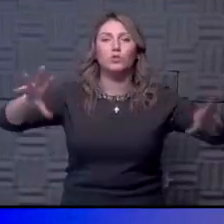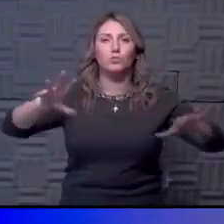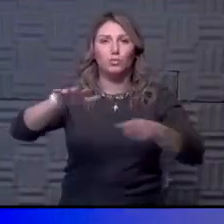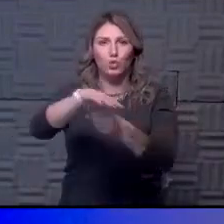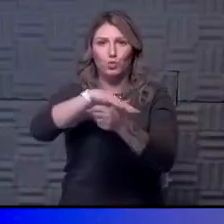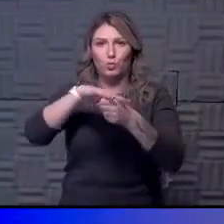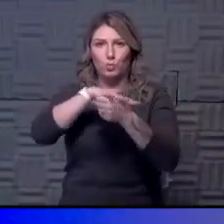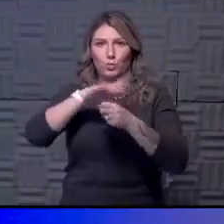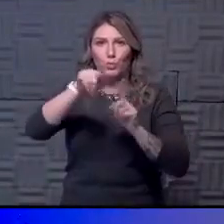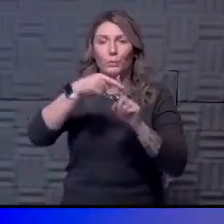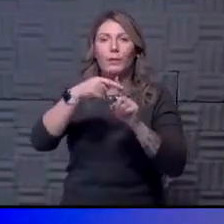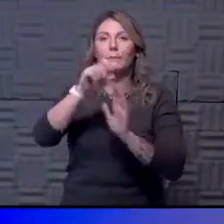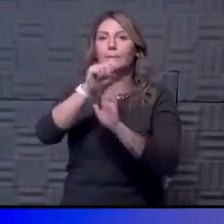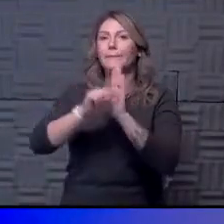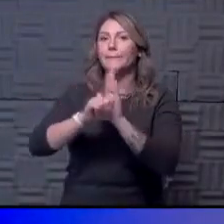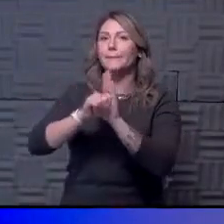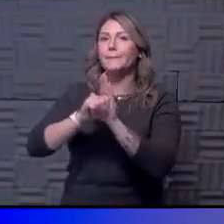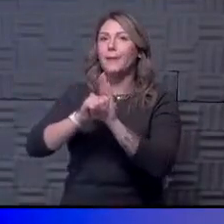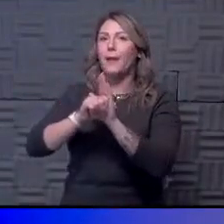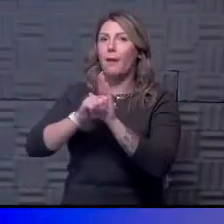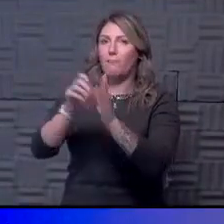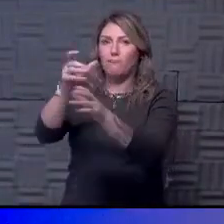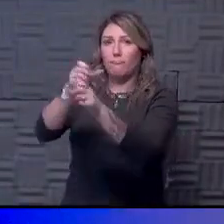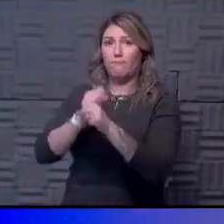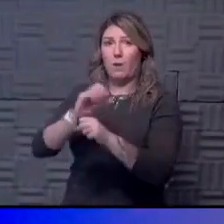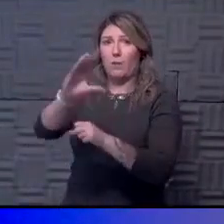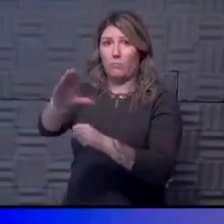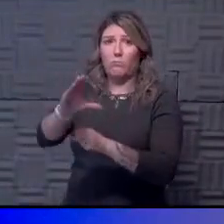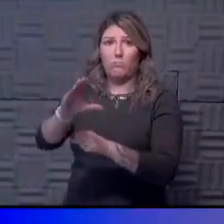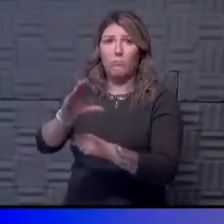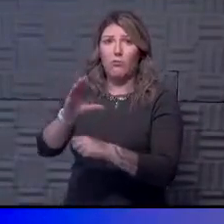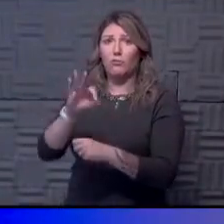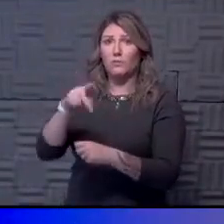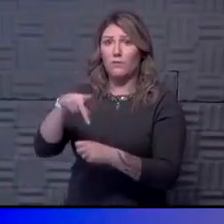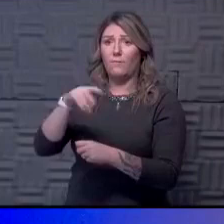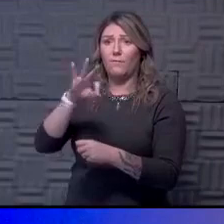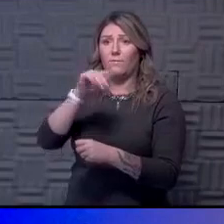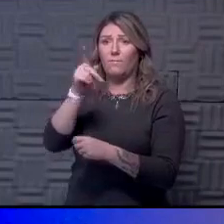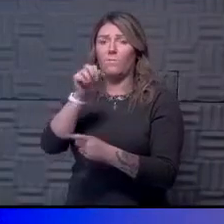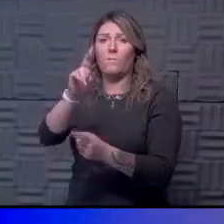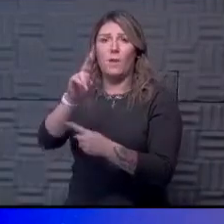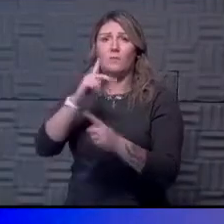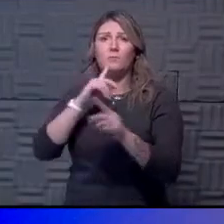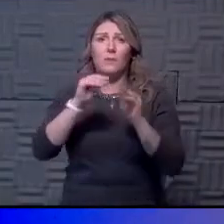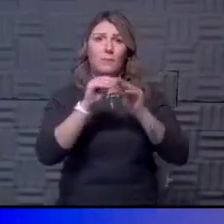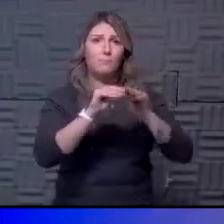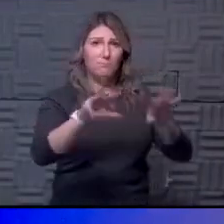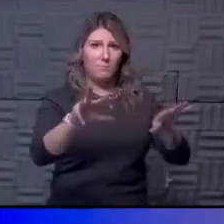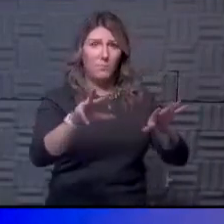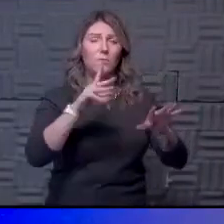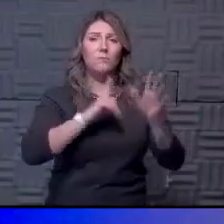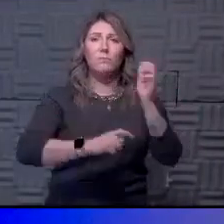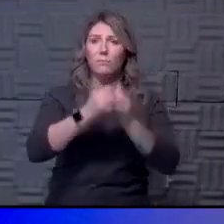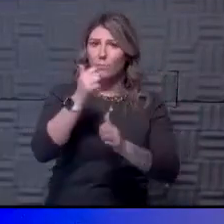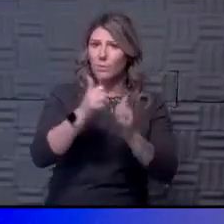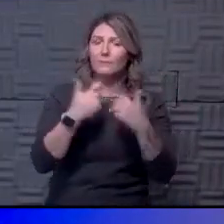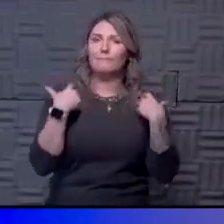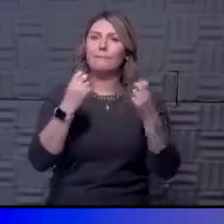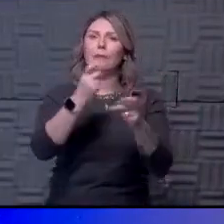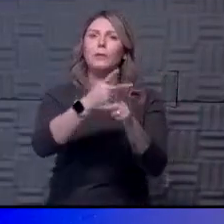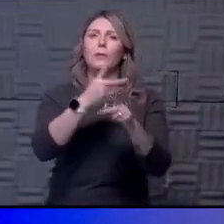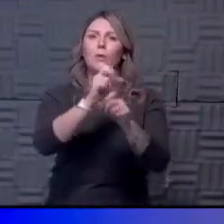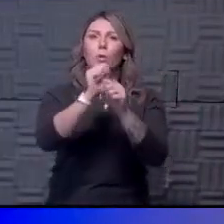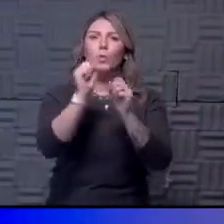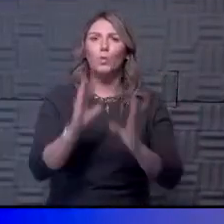when the state got their initial doses of Pfizer. Yeah. So we were able to distribute them. Again, mostly that was with our healthcare workers, but then